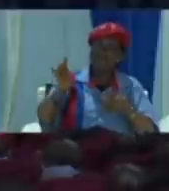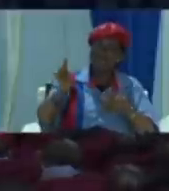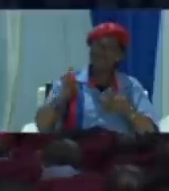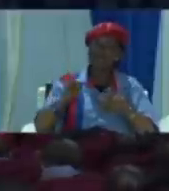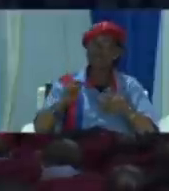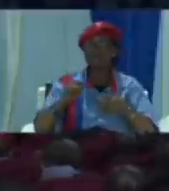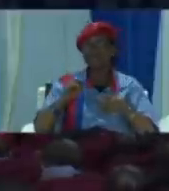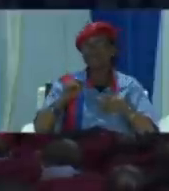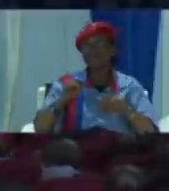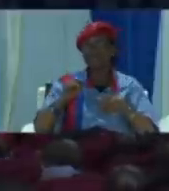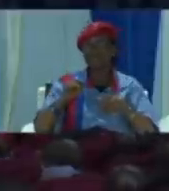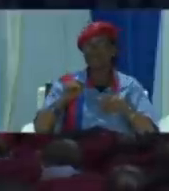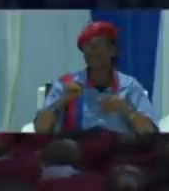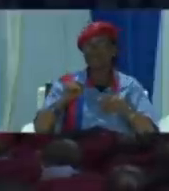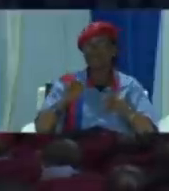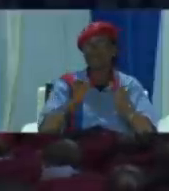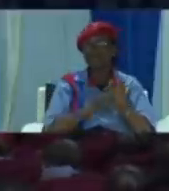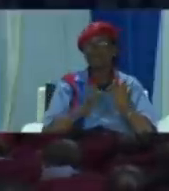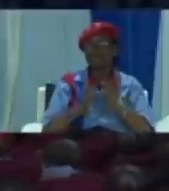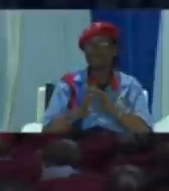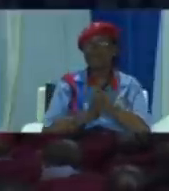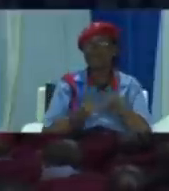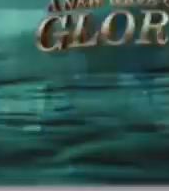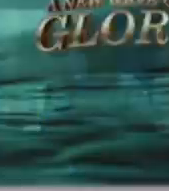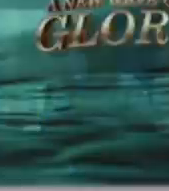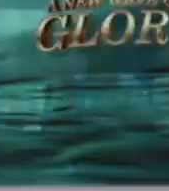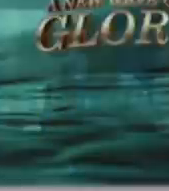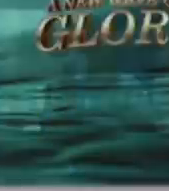8, the Bible was talking about